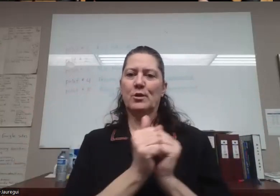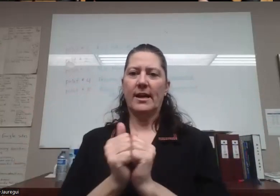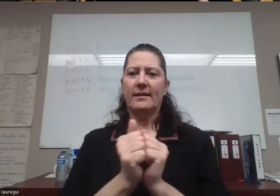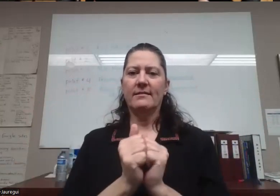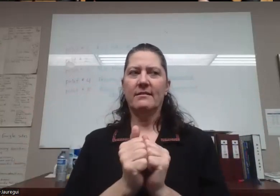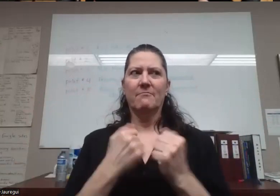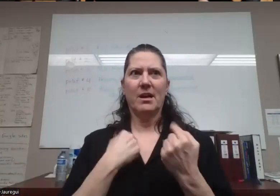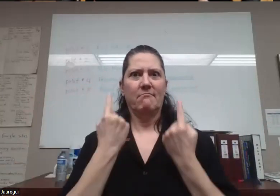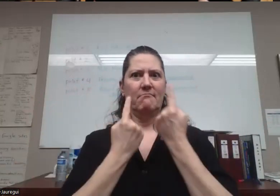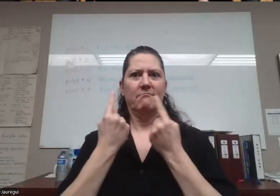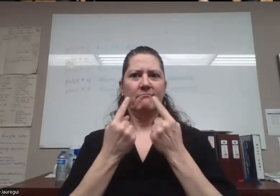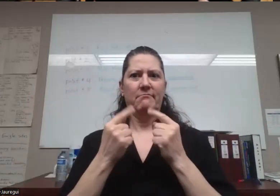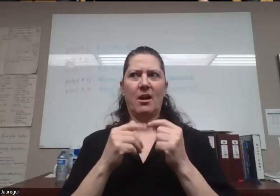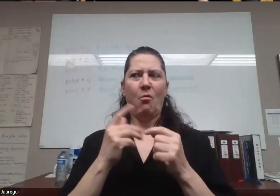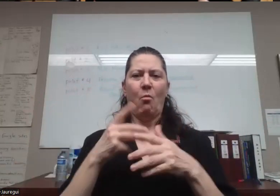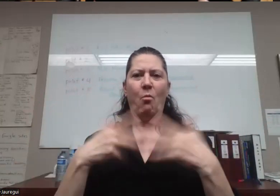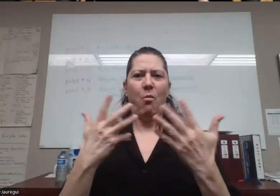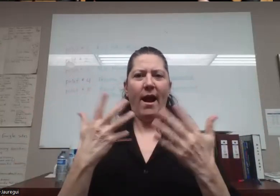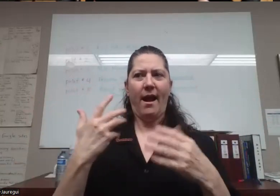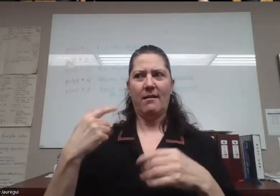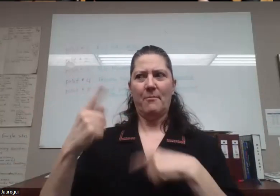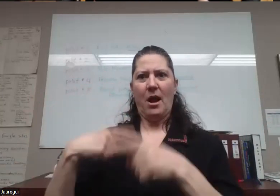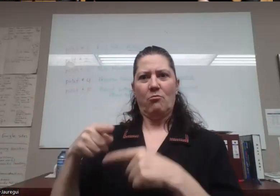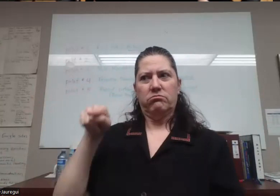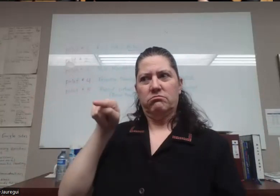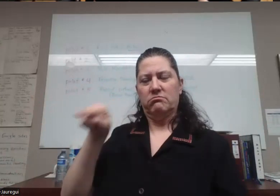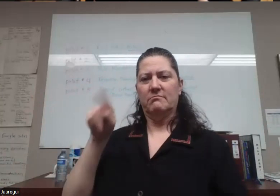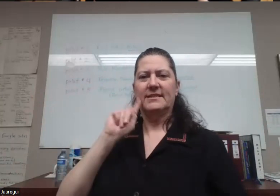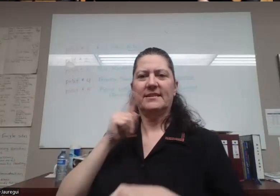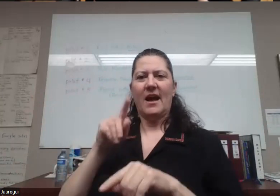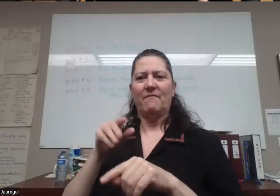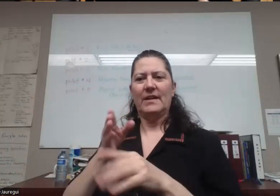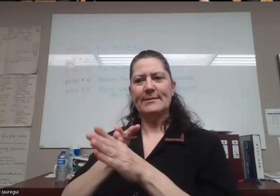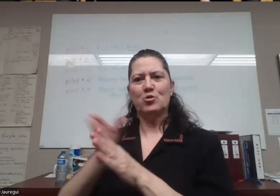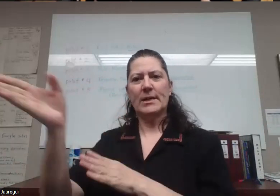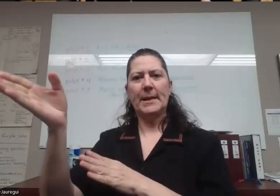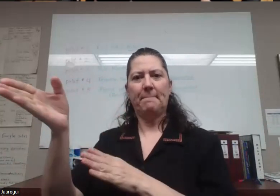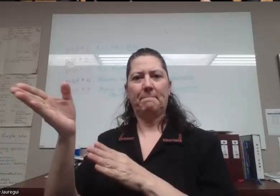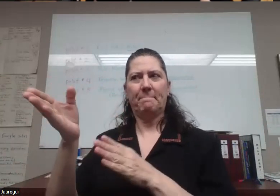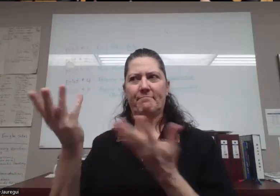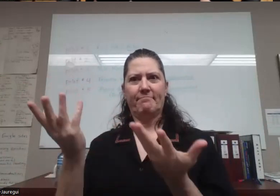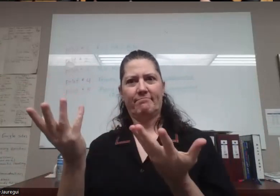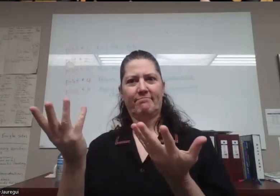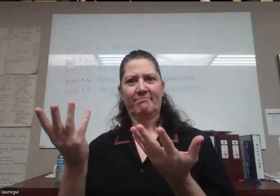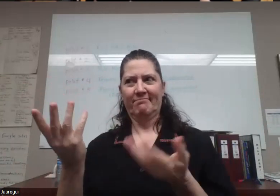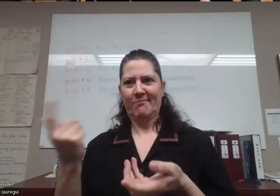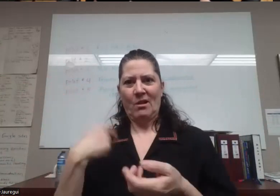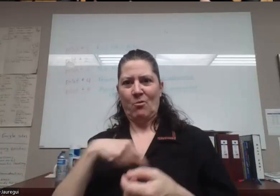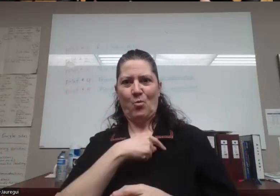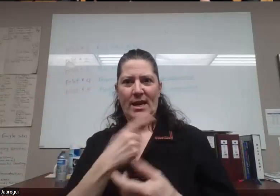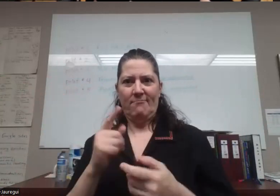organizations or agencies that are partnering together with other LBS programs. I'm wondering about the deaf